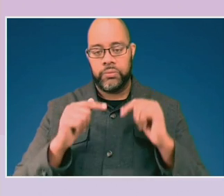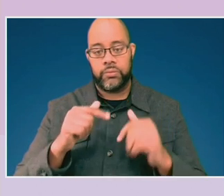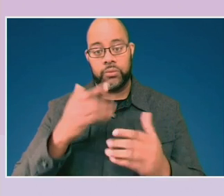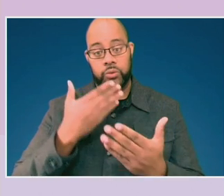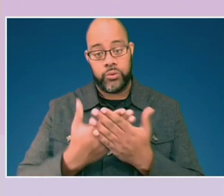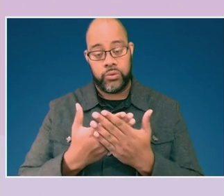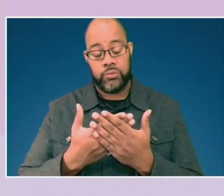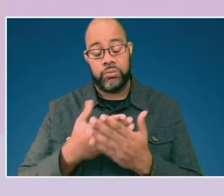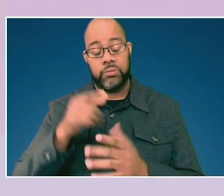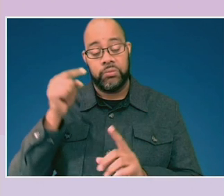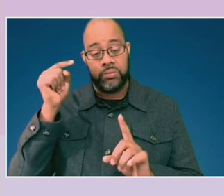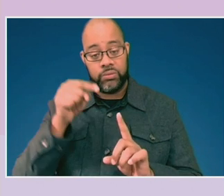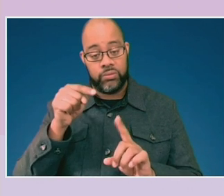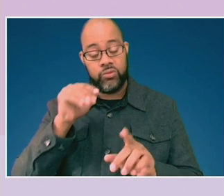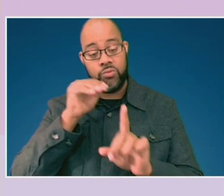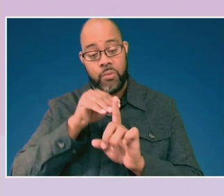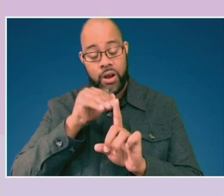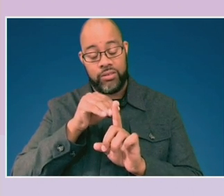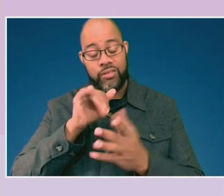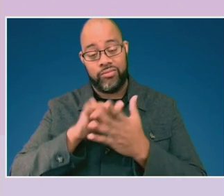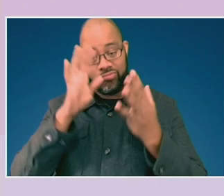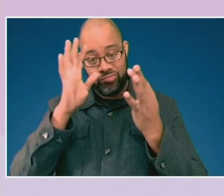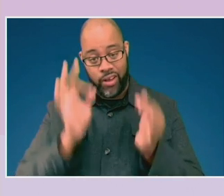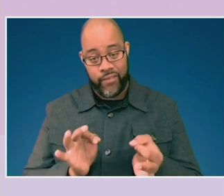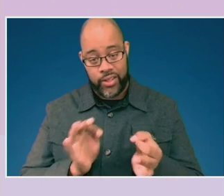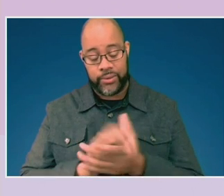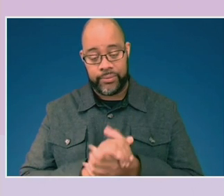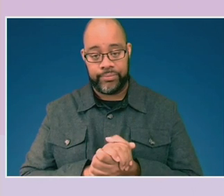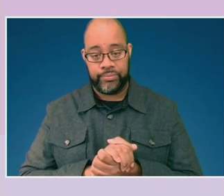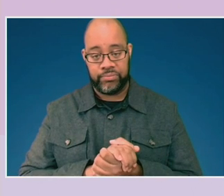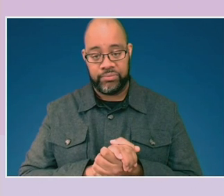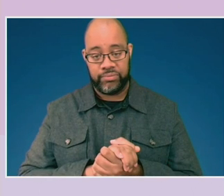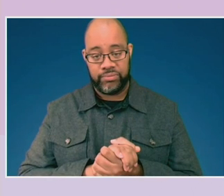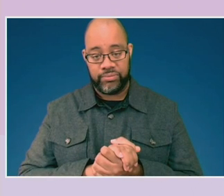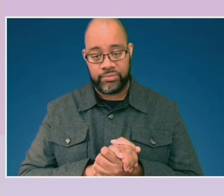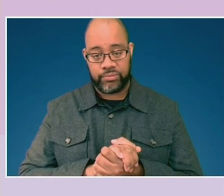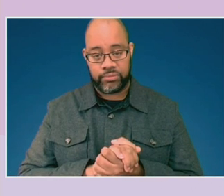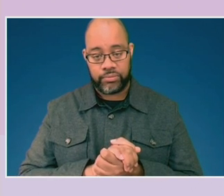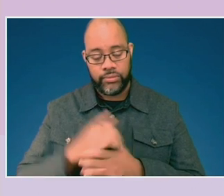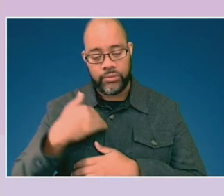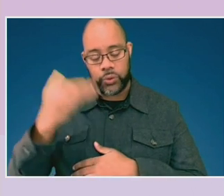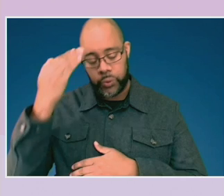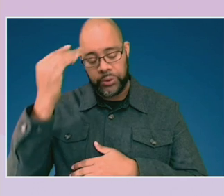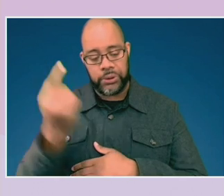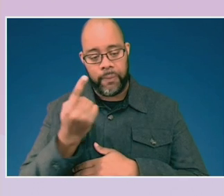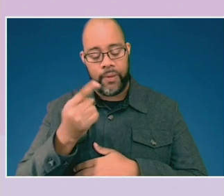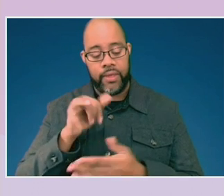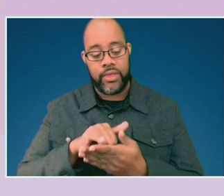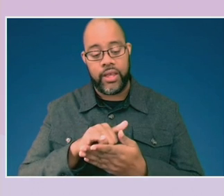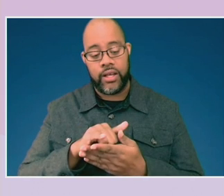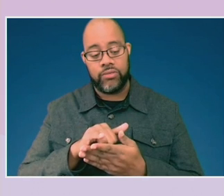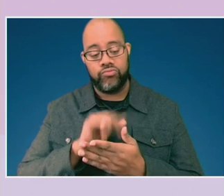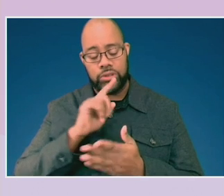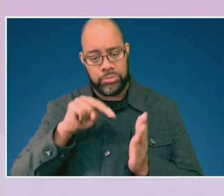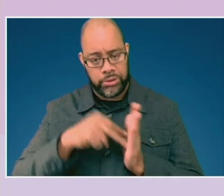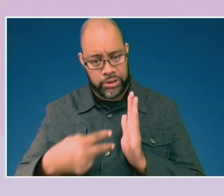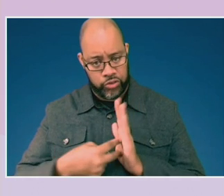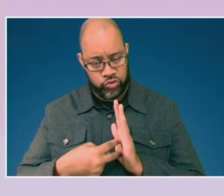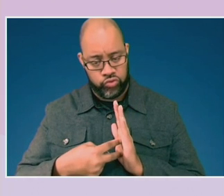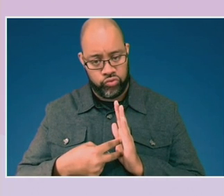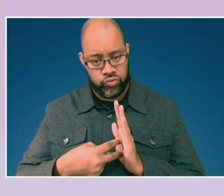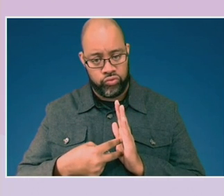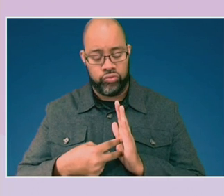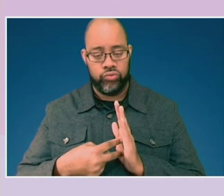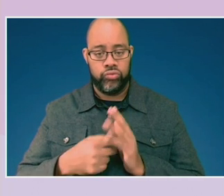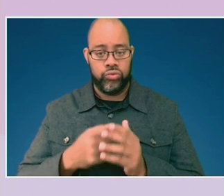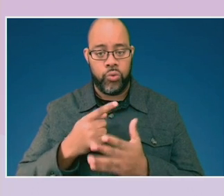That is a good reminder. And that is definitely, I know something that was quite intentional in what